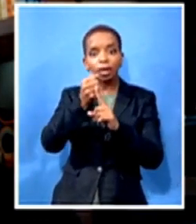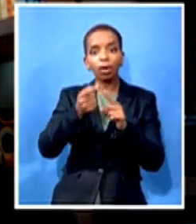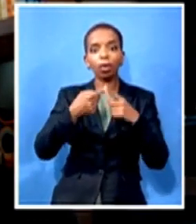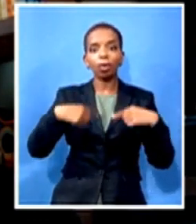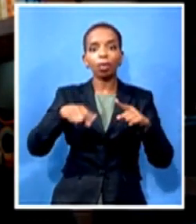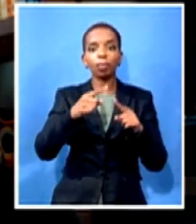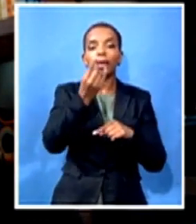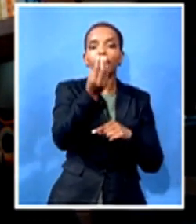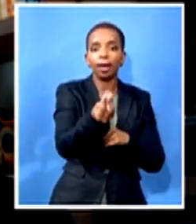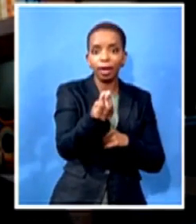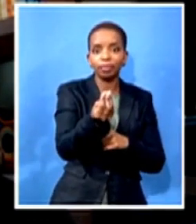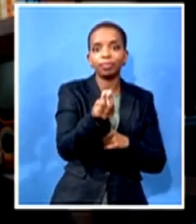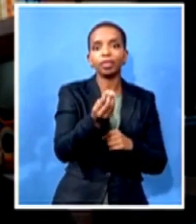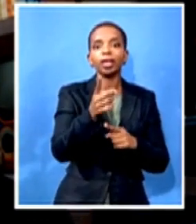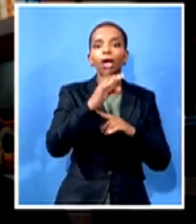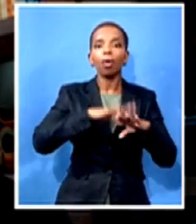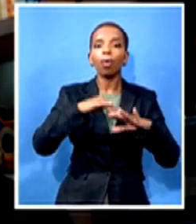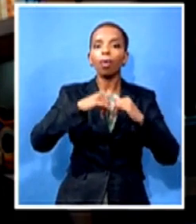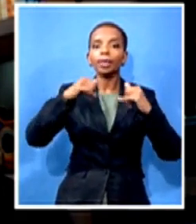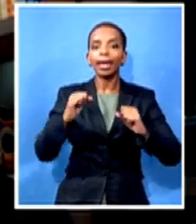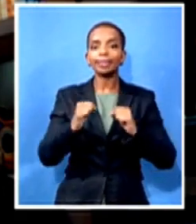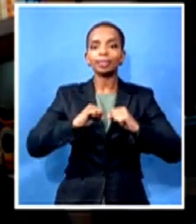space, especially when you're working from home.